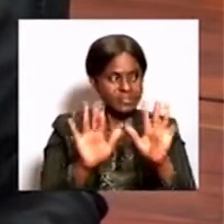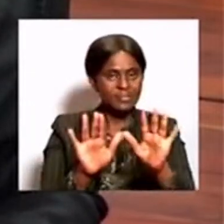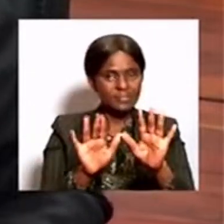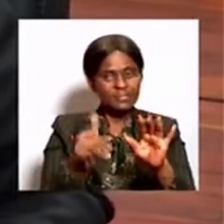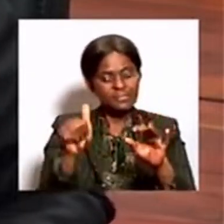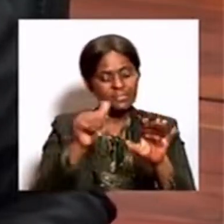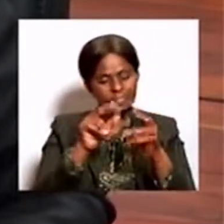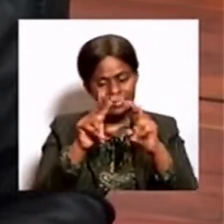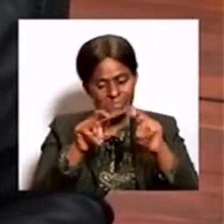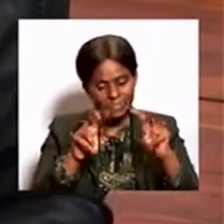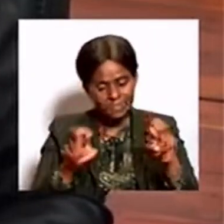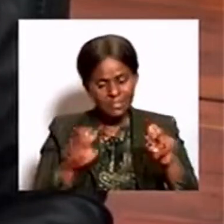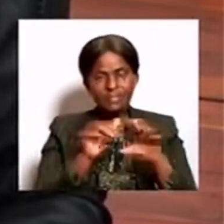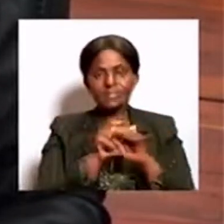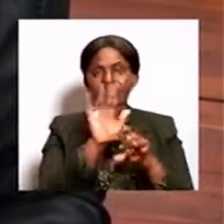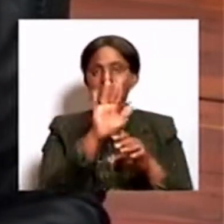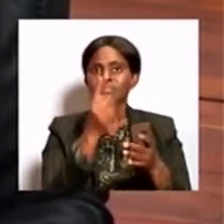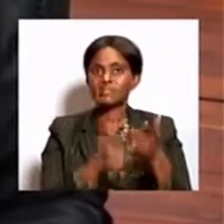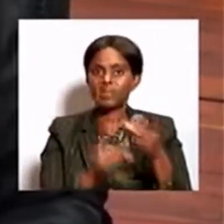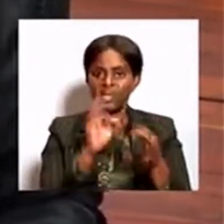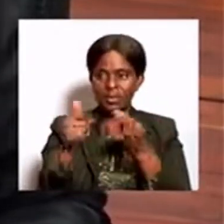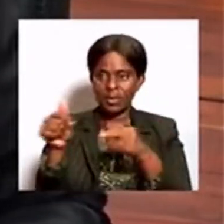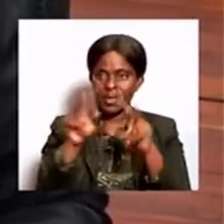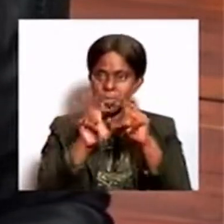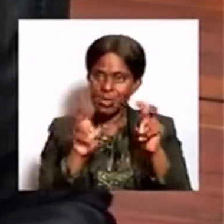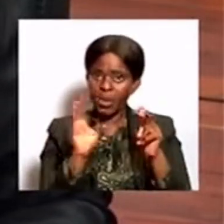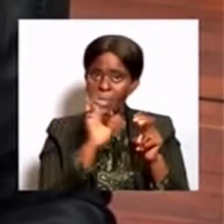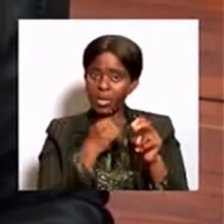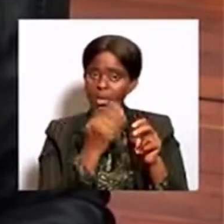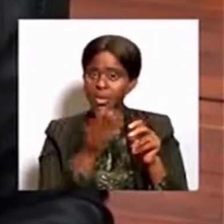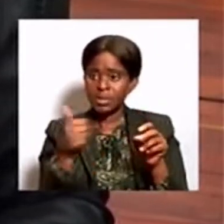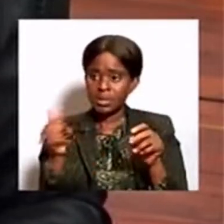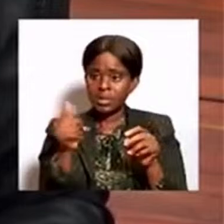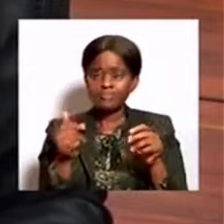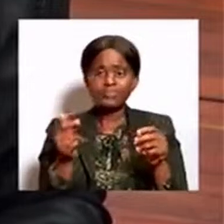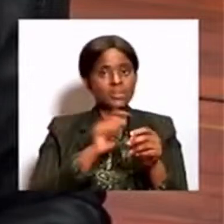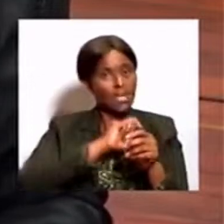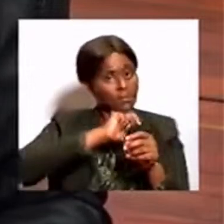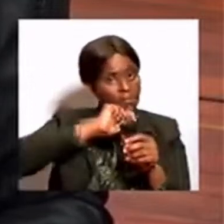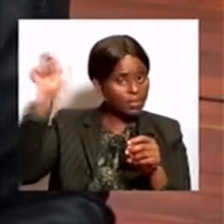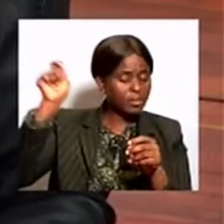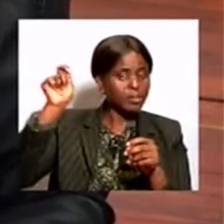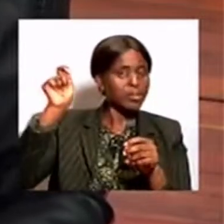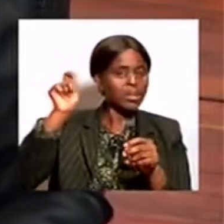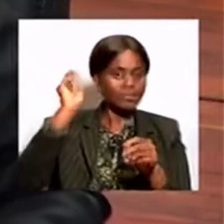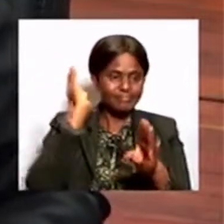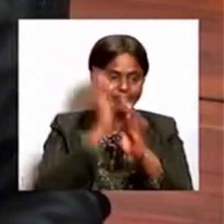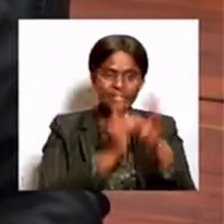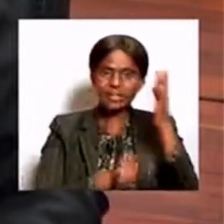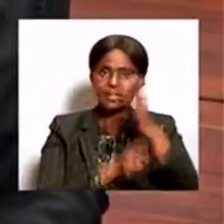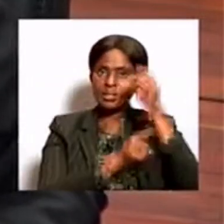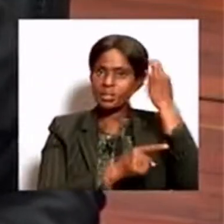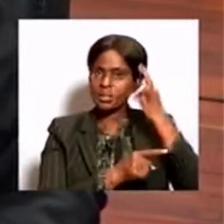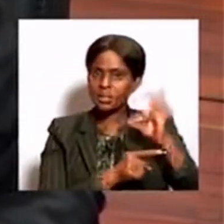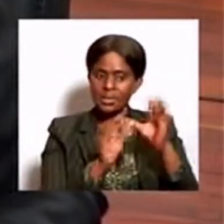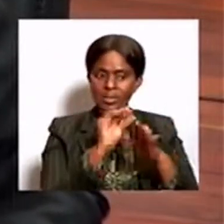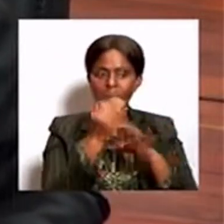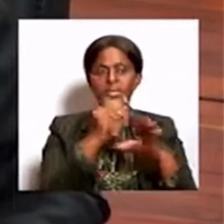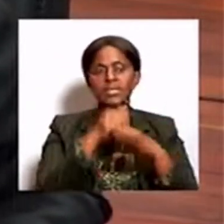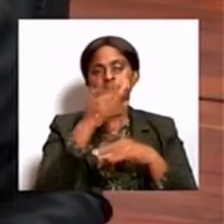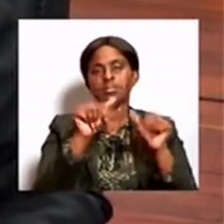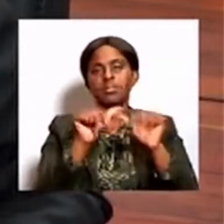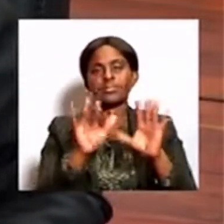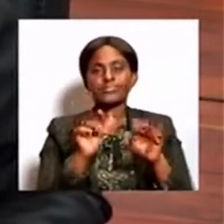you check that system? If you were checking, did you raise an alarm to the town clerk or to the external